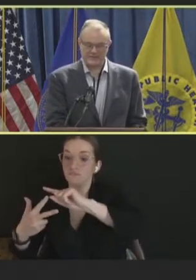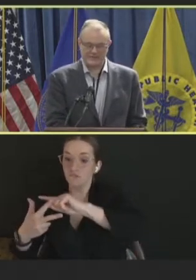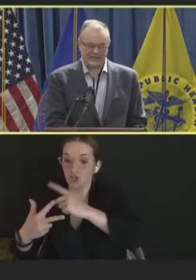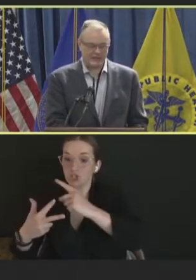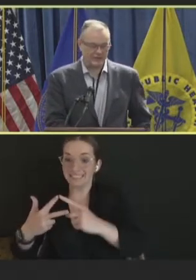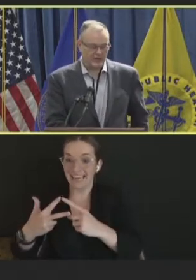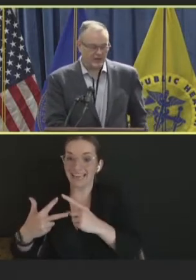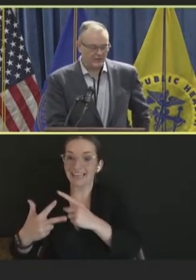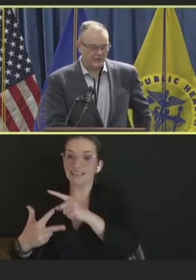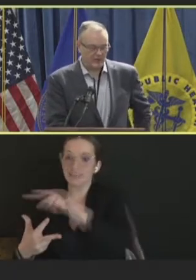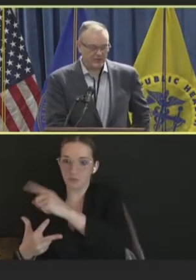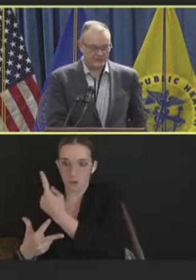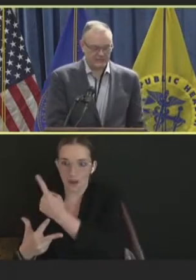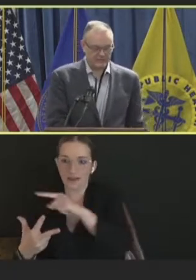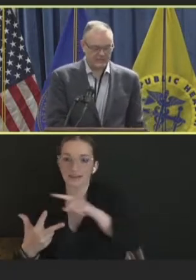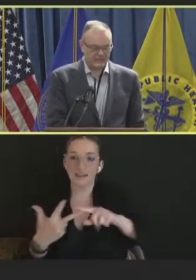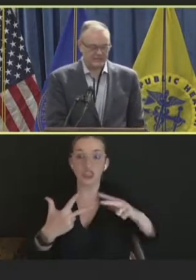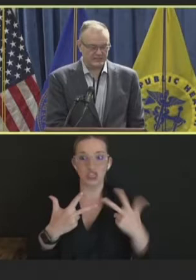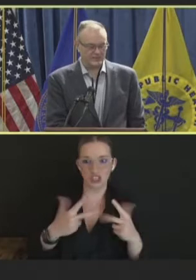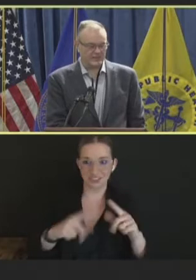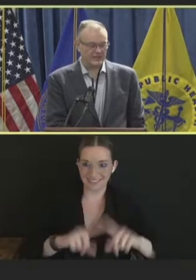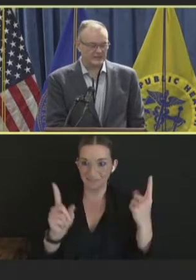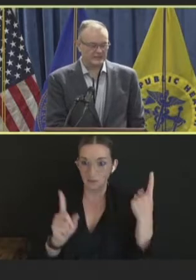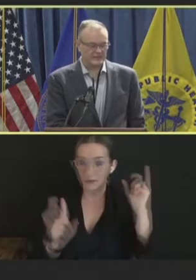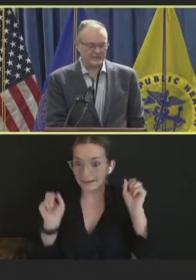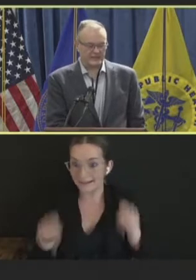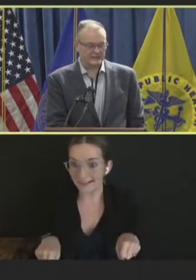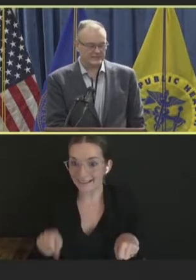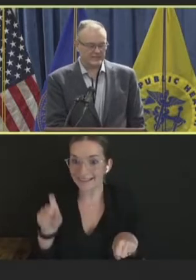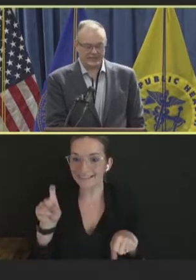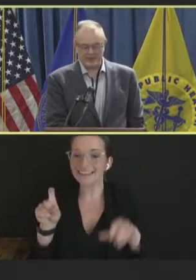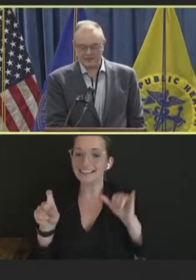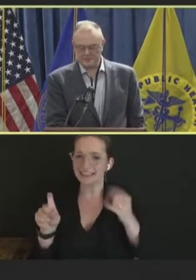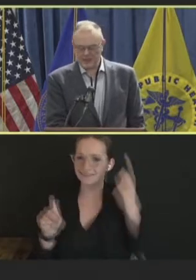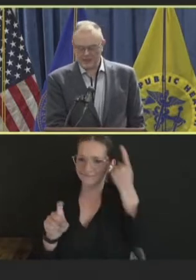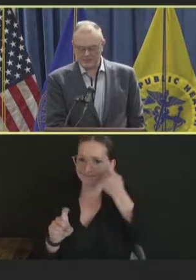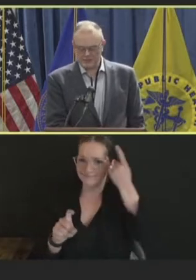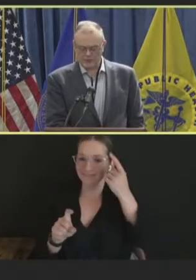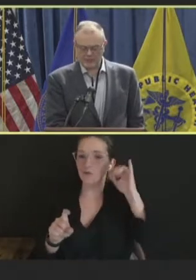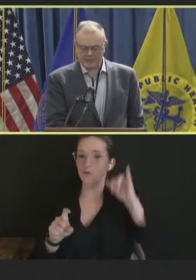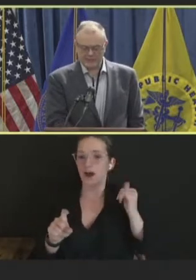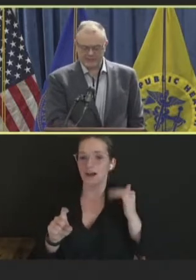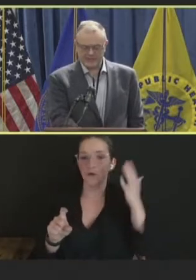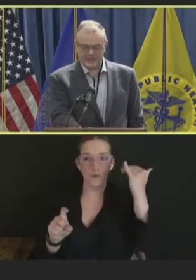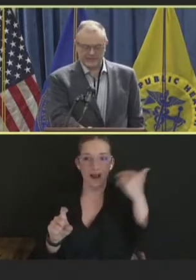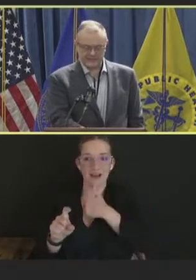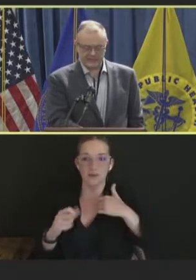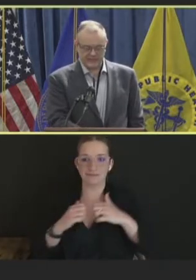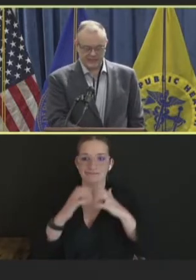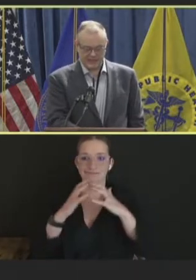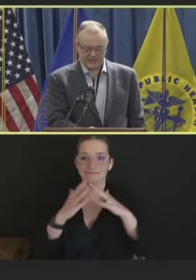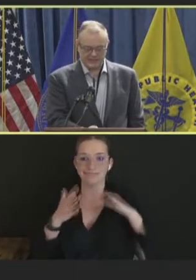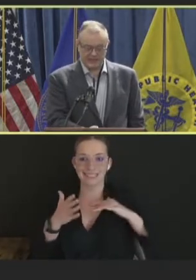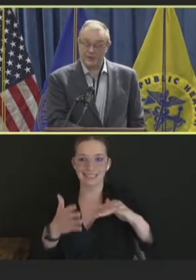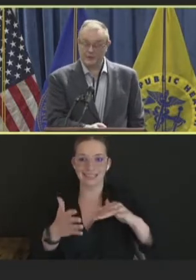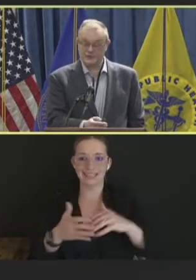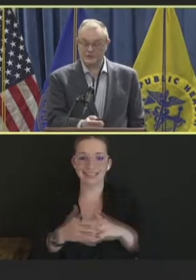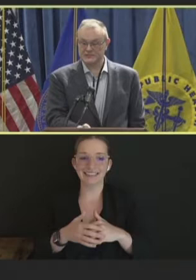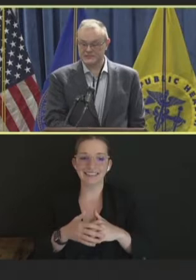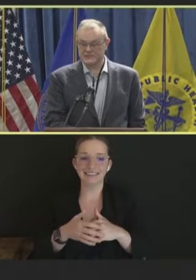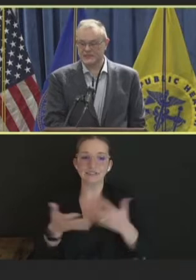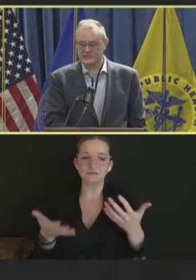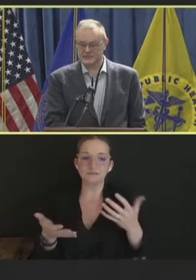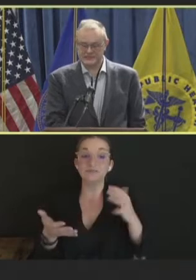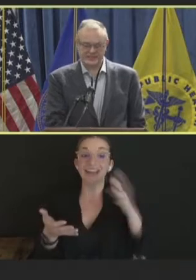was the setup for us doing this study. And it was really designed as an